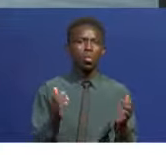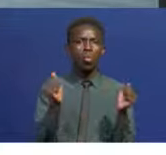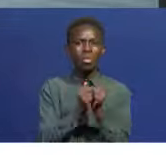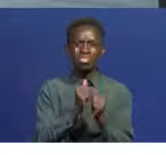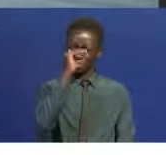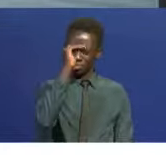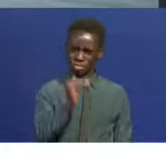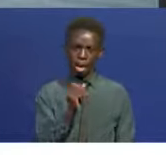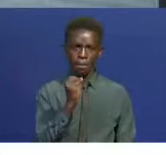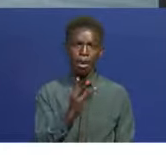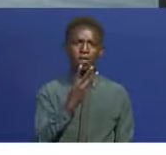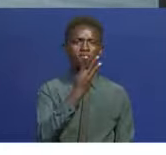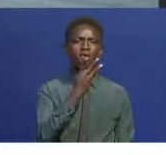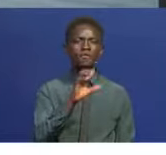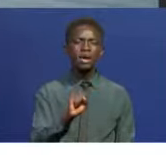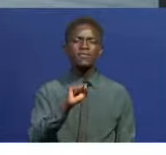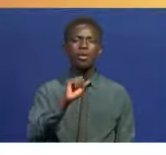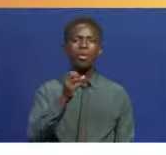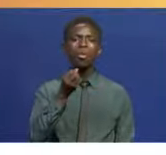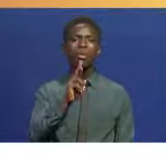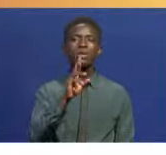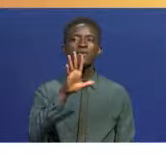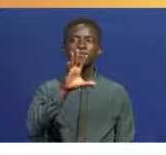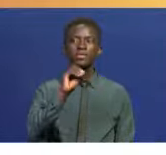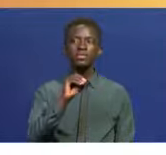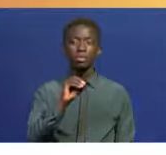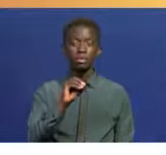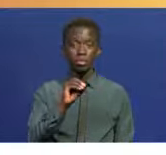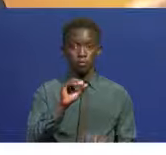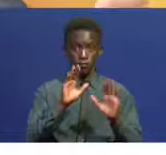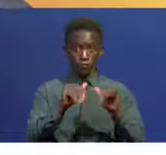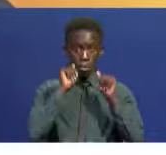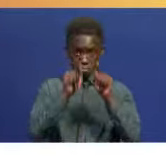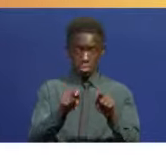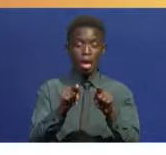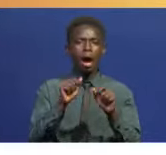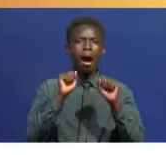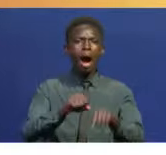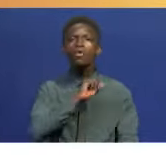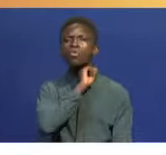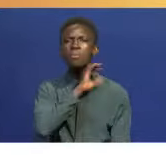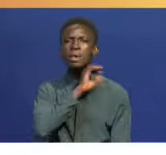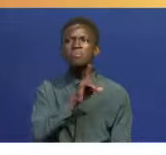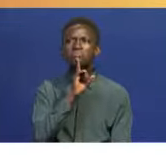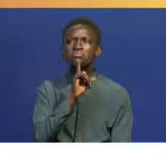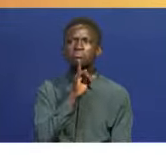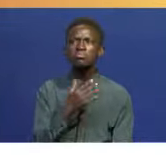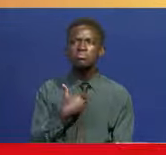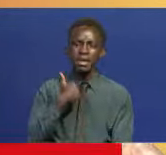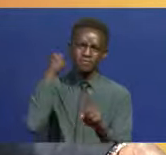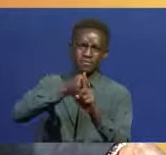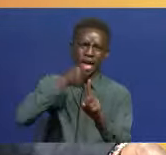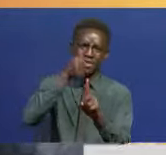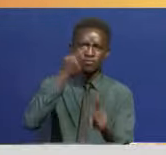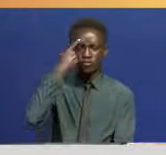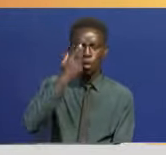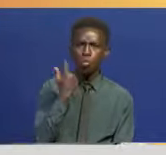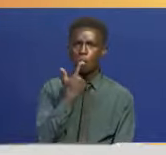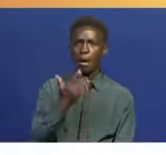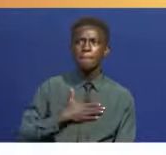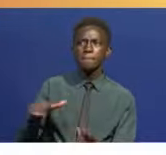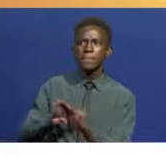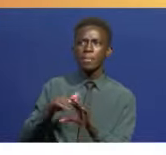of 45 or 50. That is where now we can now complain that the canon here, and I'm fighting for my colleague who